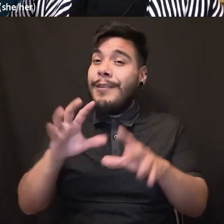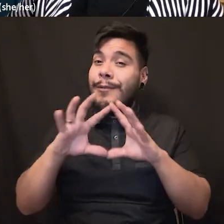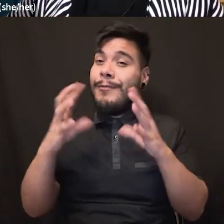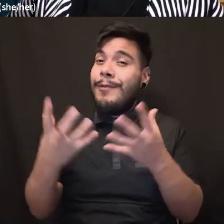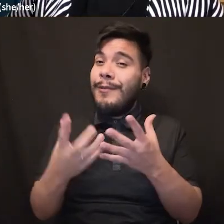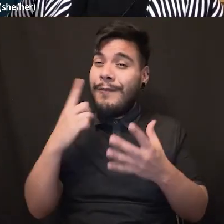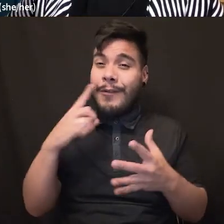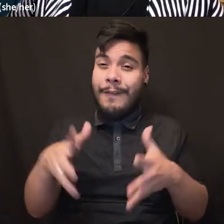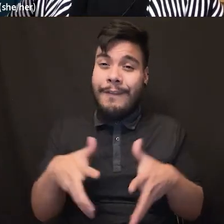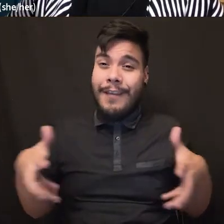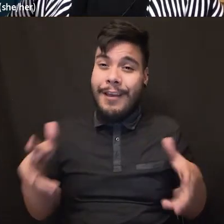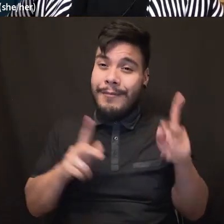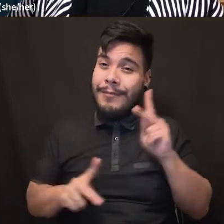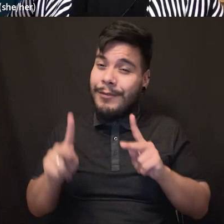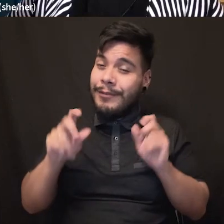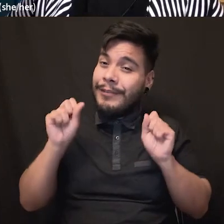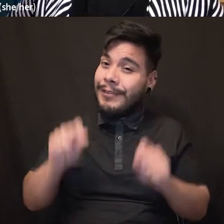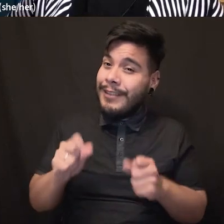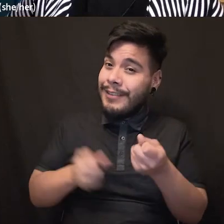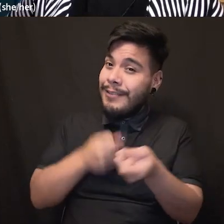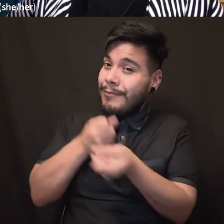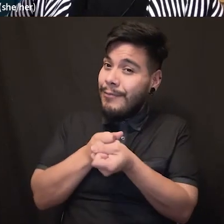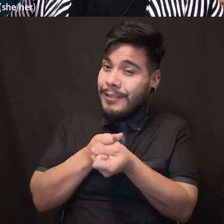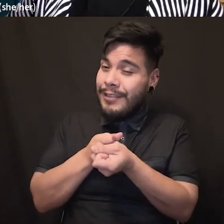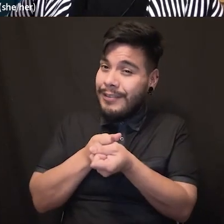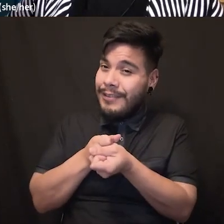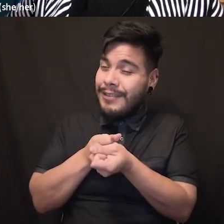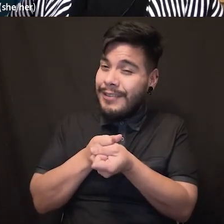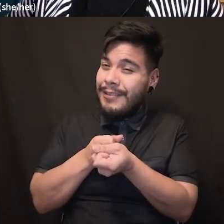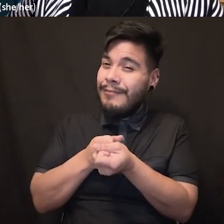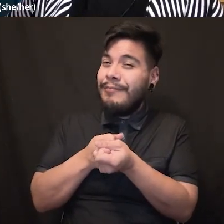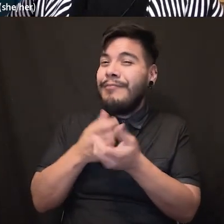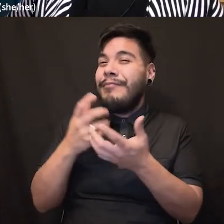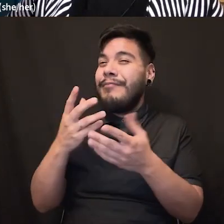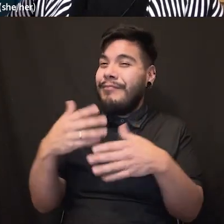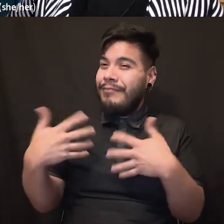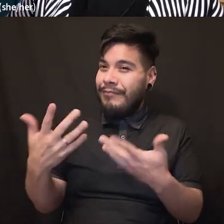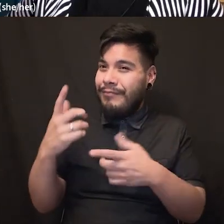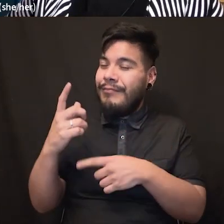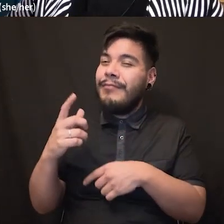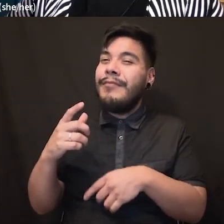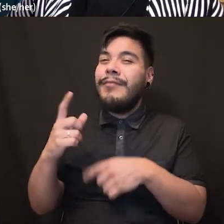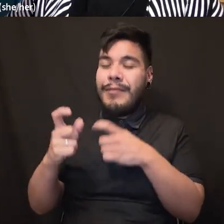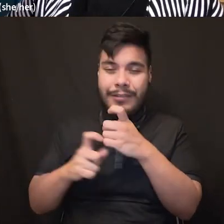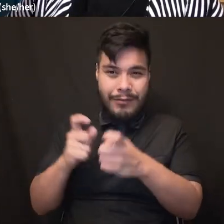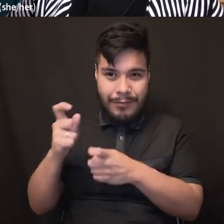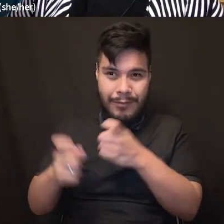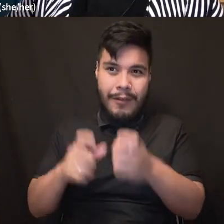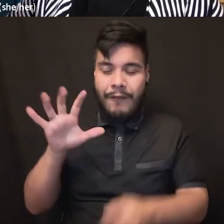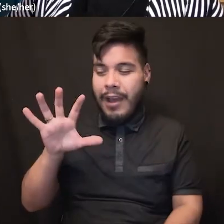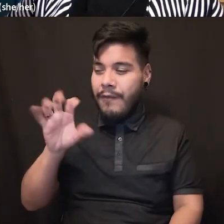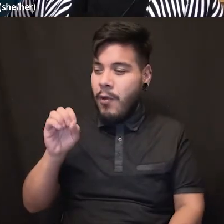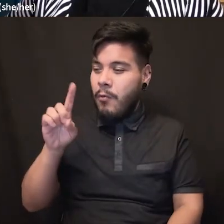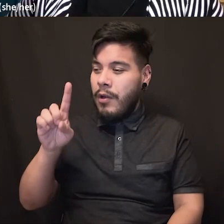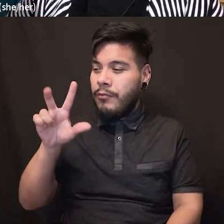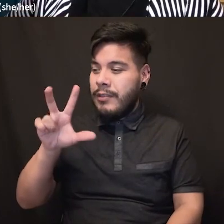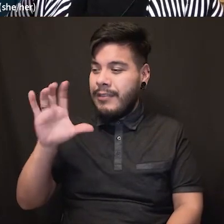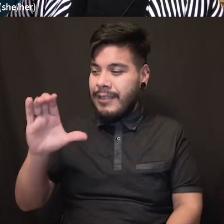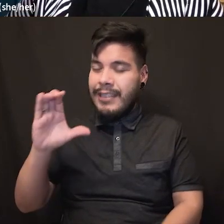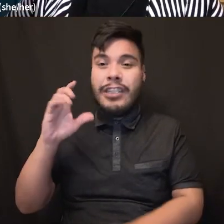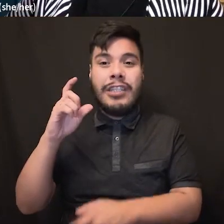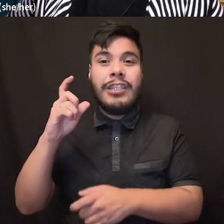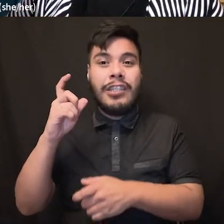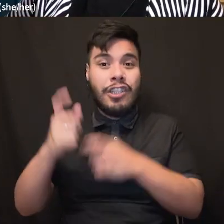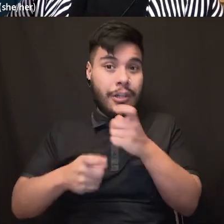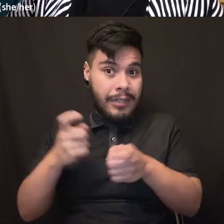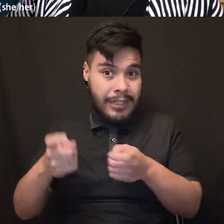people, you can also support us by contributing. We are a 501c3 charity, and your